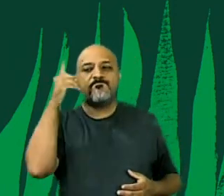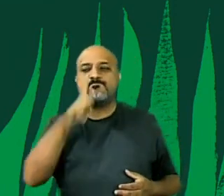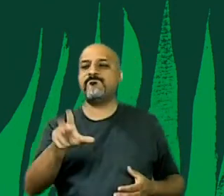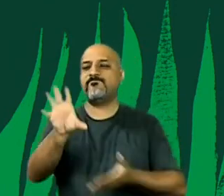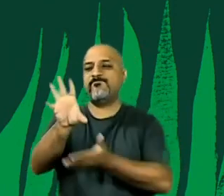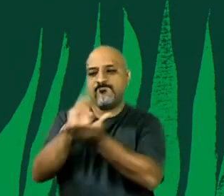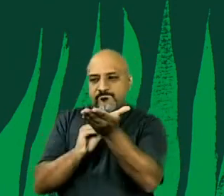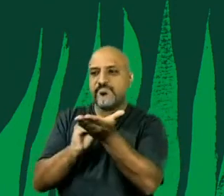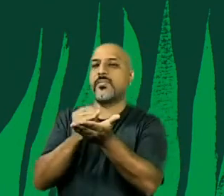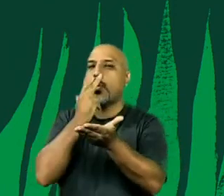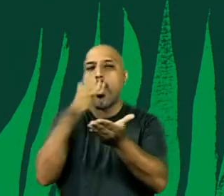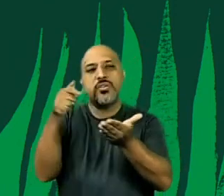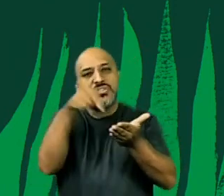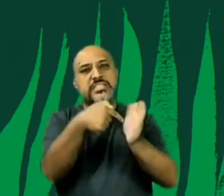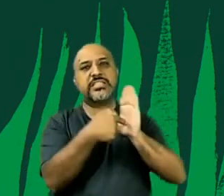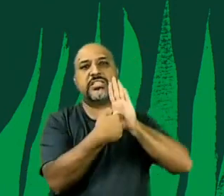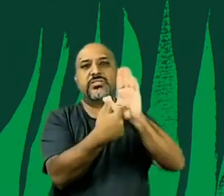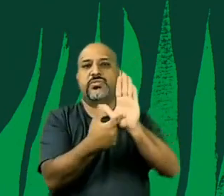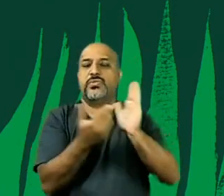believe that this